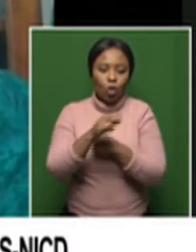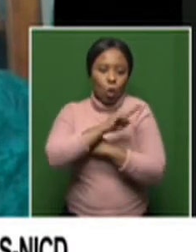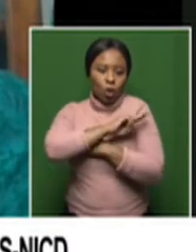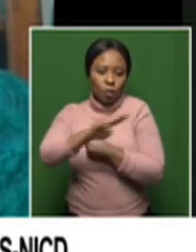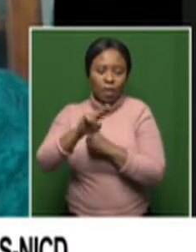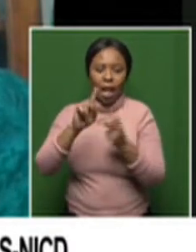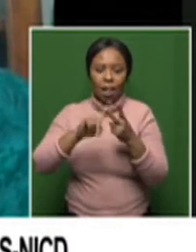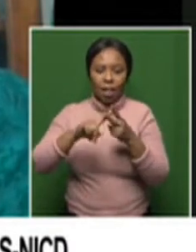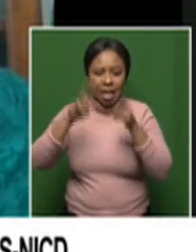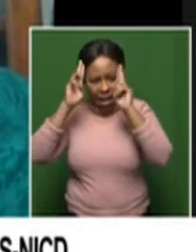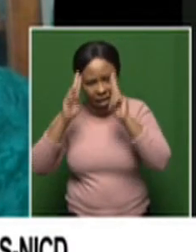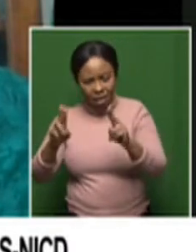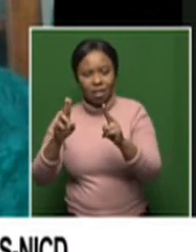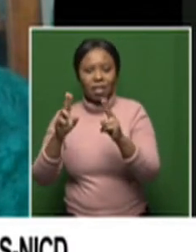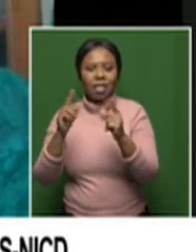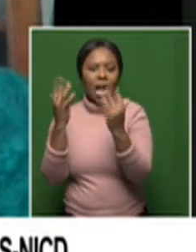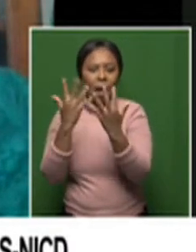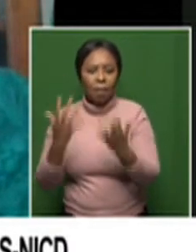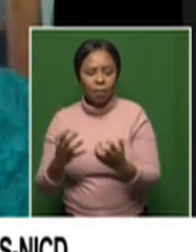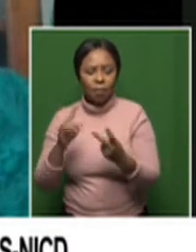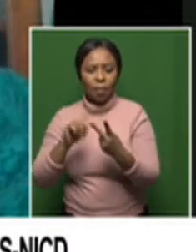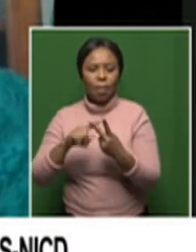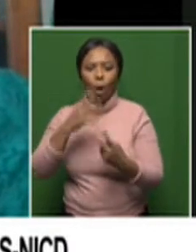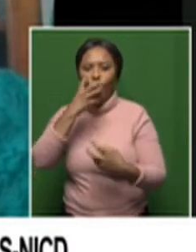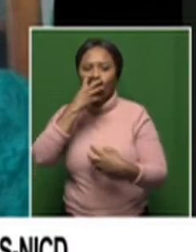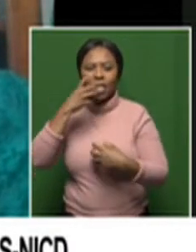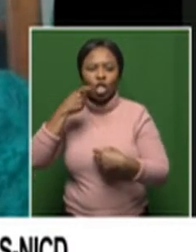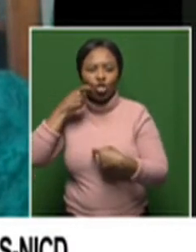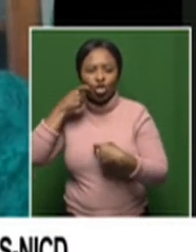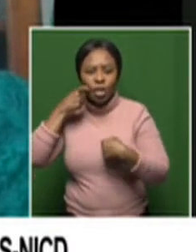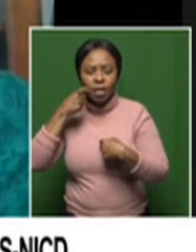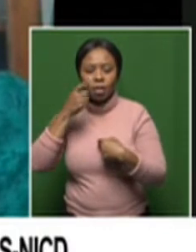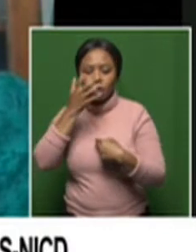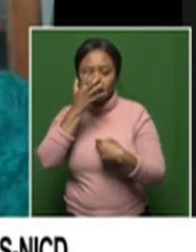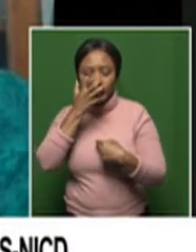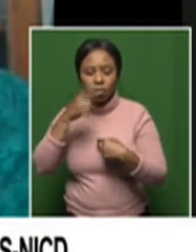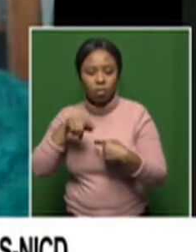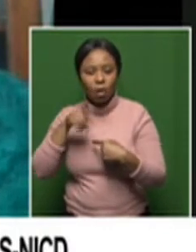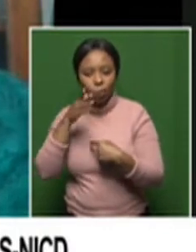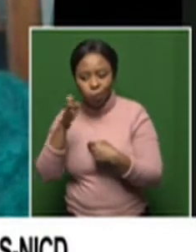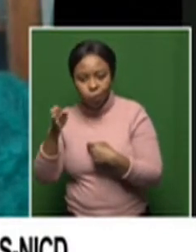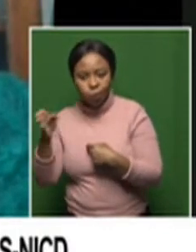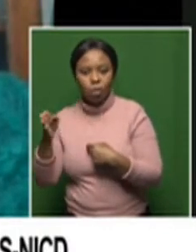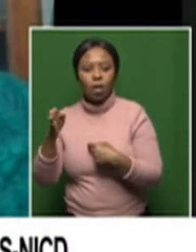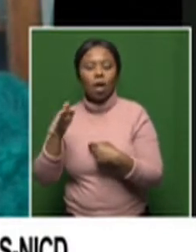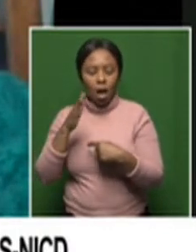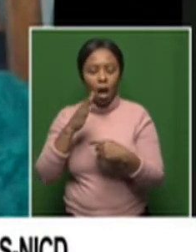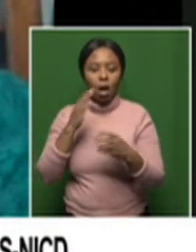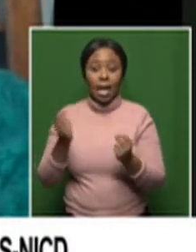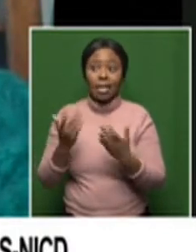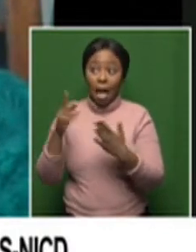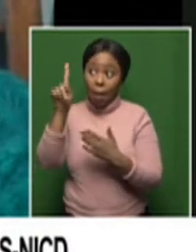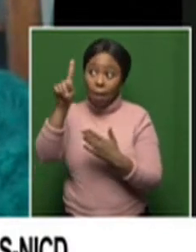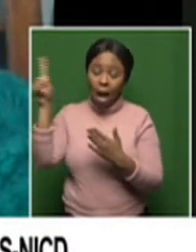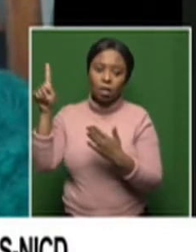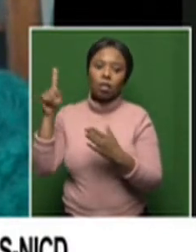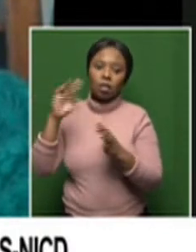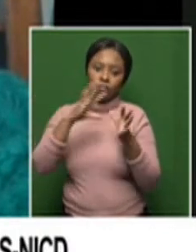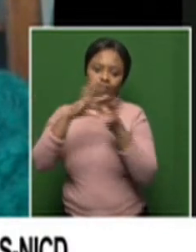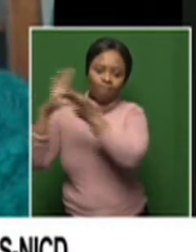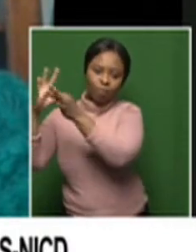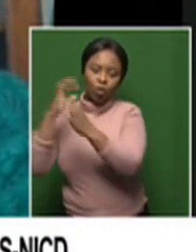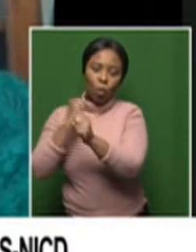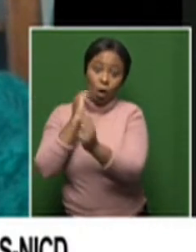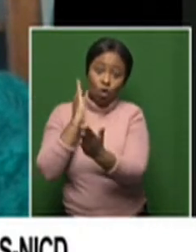mortality rates, the oxygen availability, and working together with suppliers to ensure that there isn't a shortage of oxygen